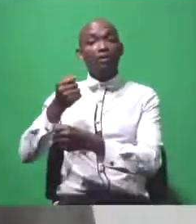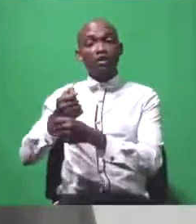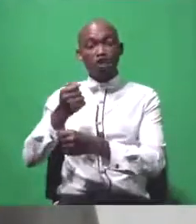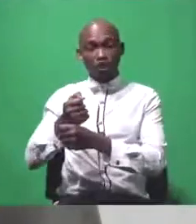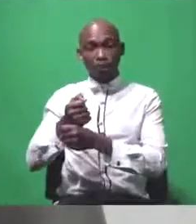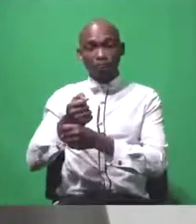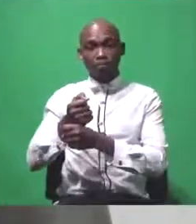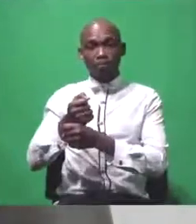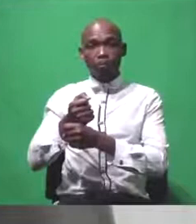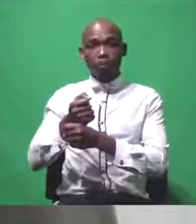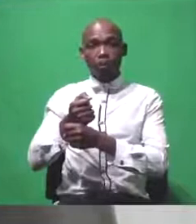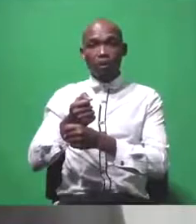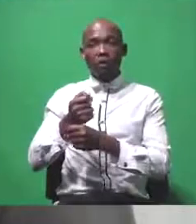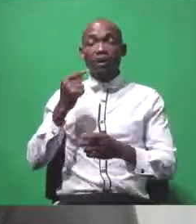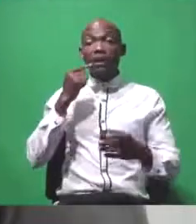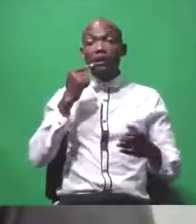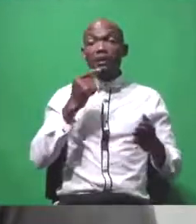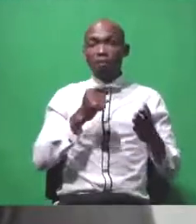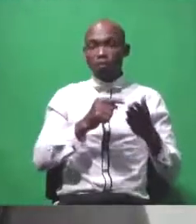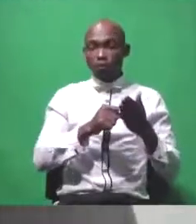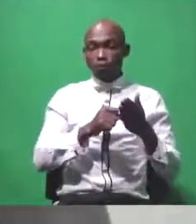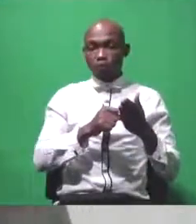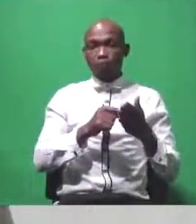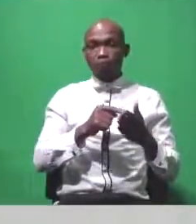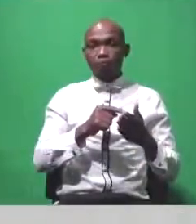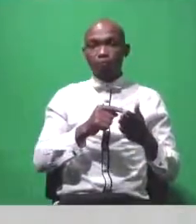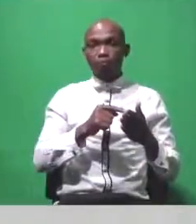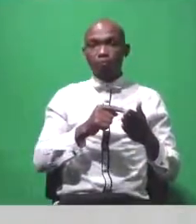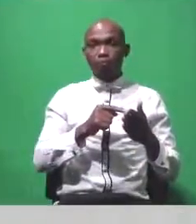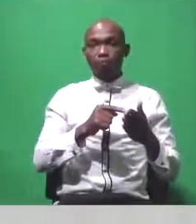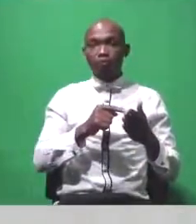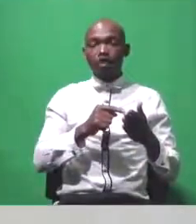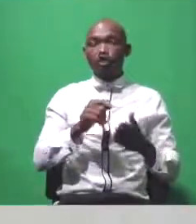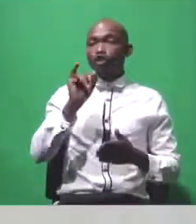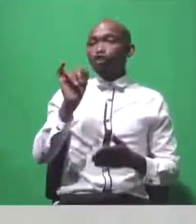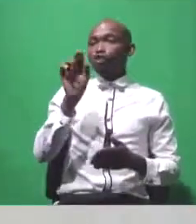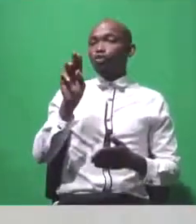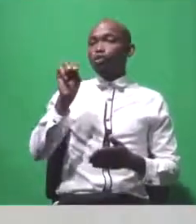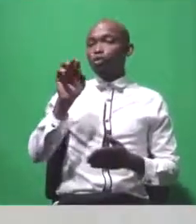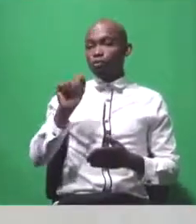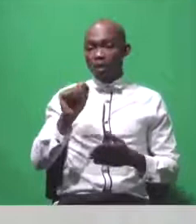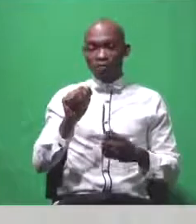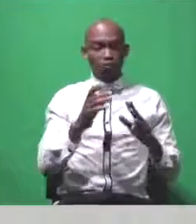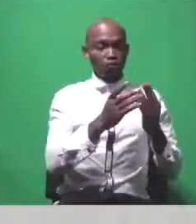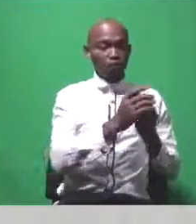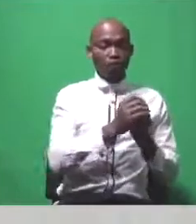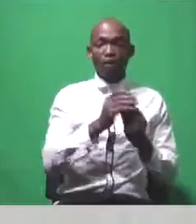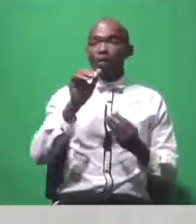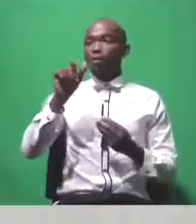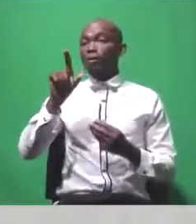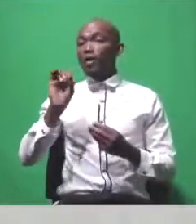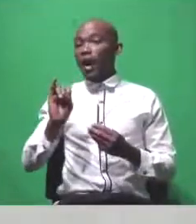example, Juma and Ali joined together to undertake a business